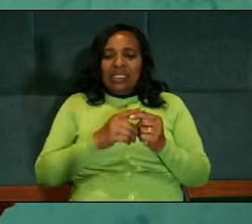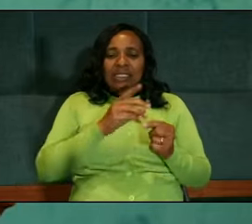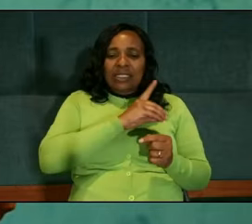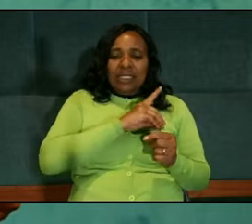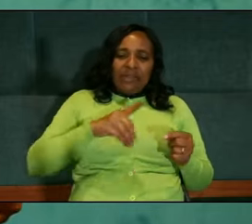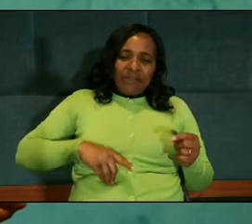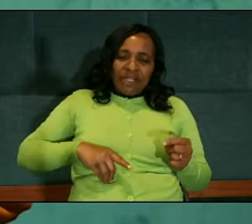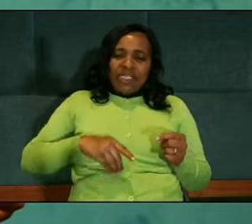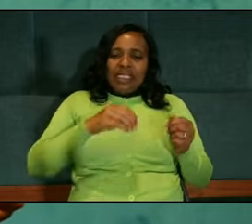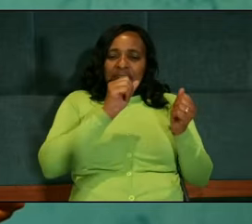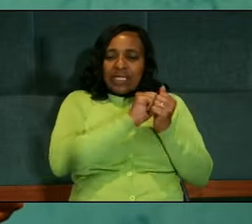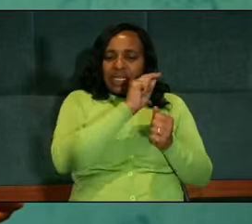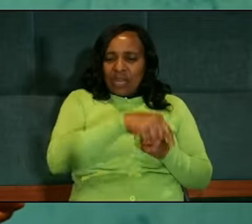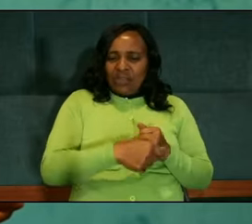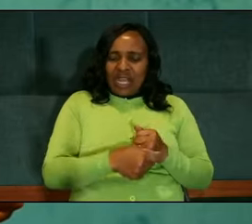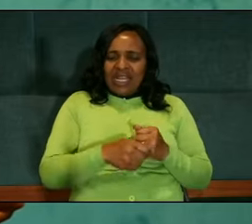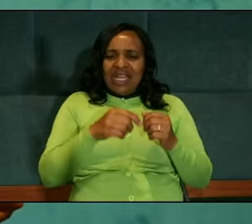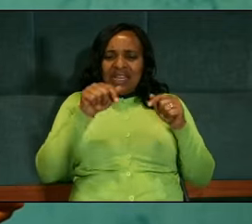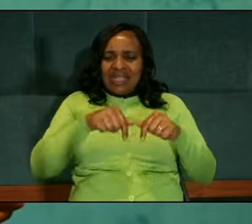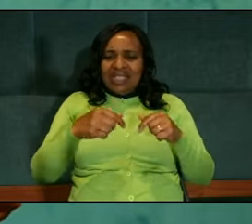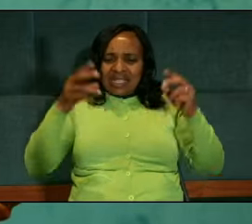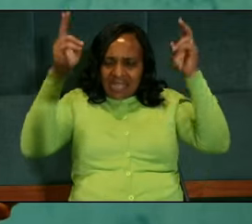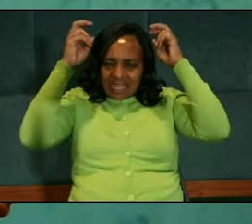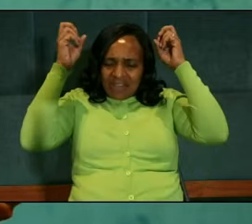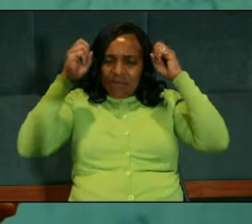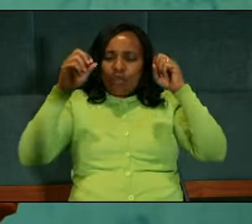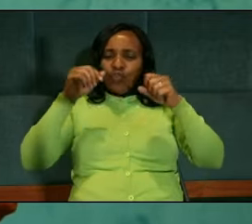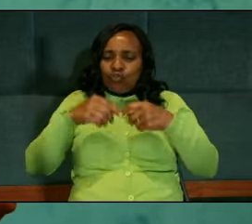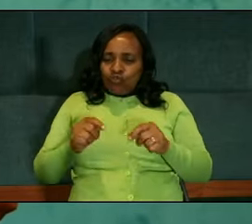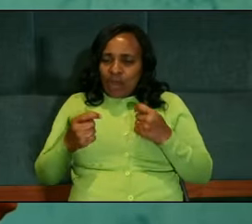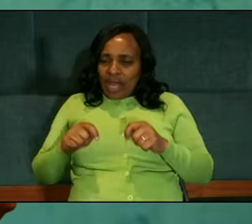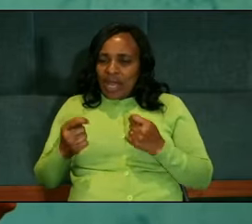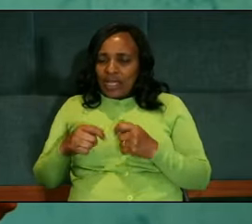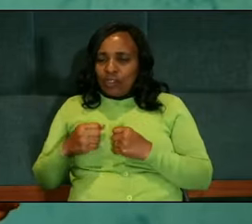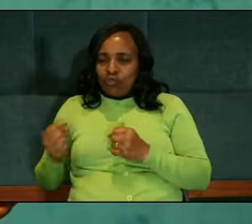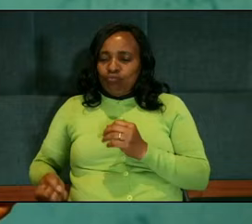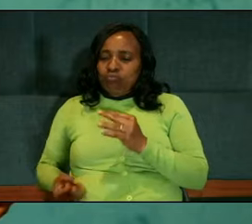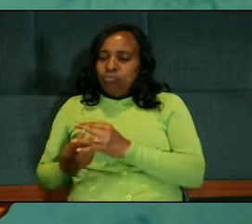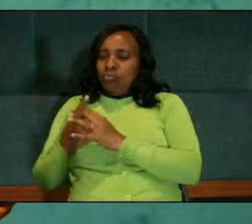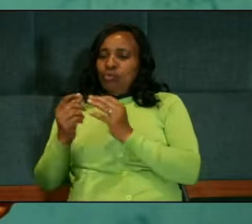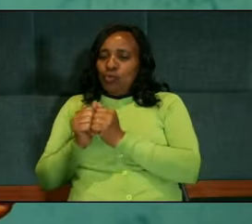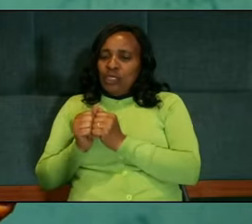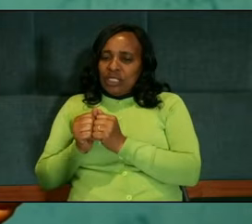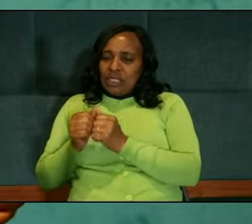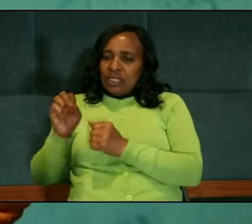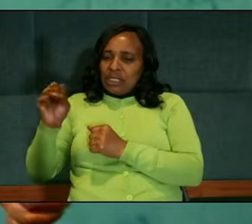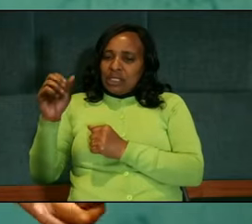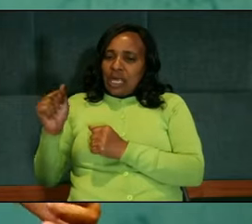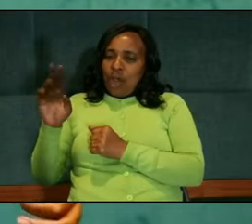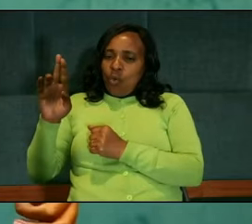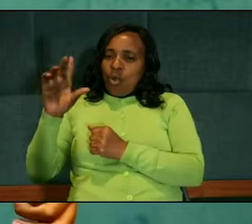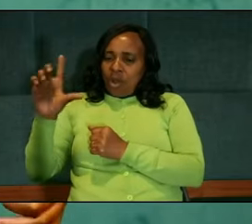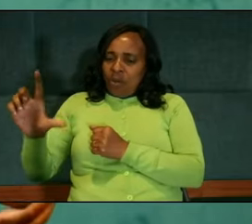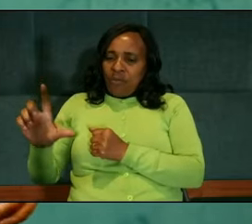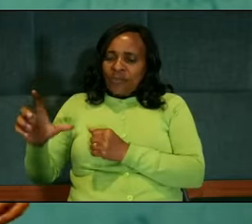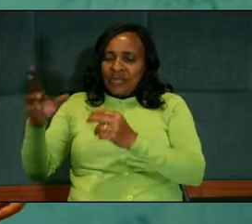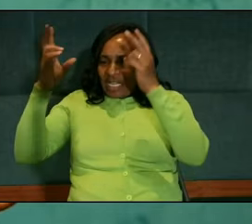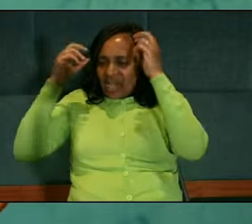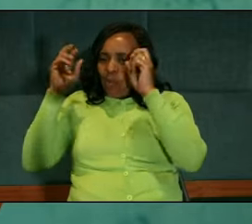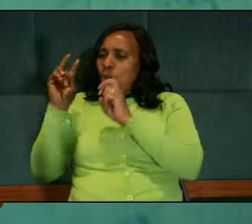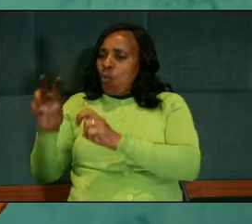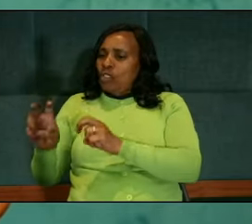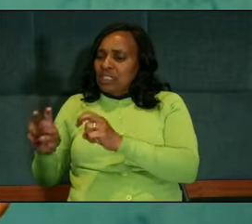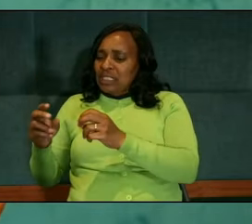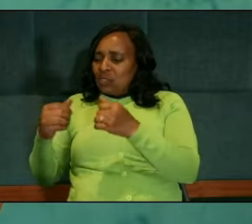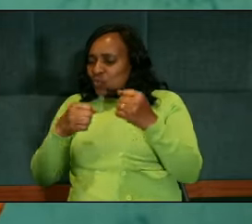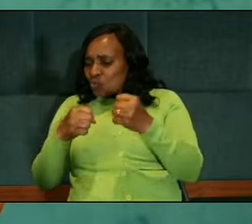the devil trying to poke on Saul, because he knows Saul is dealing with this issue. The devil watches and he knows what you're struggling with, and he